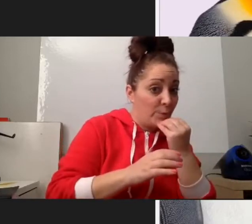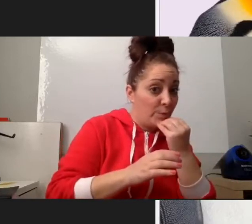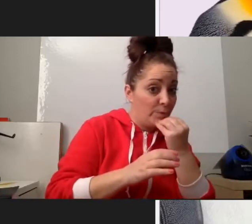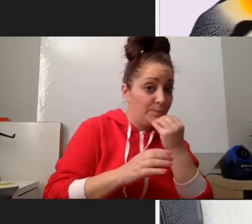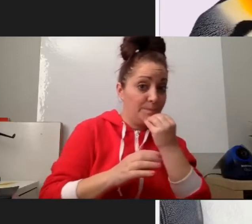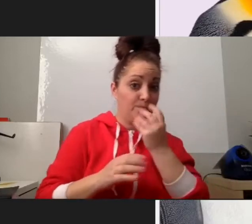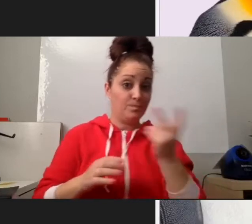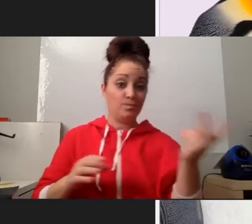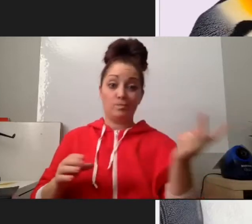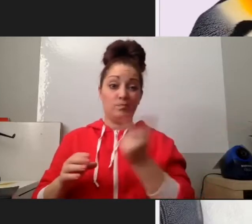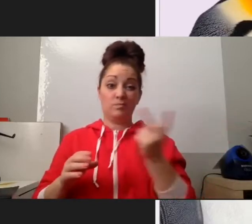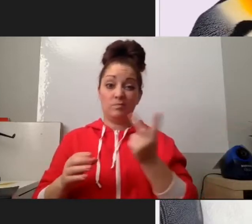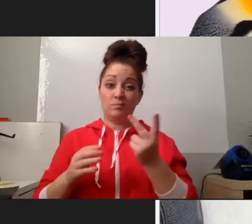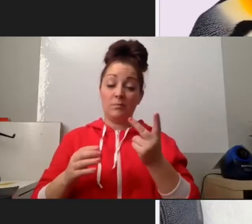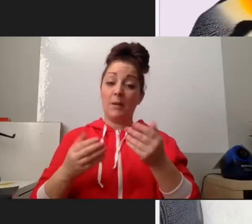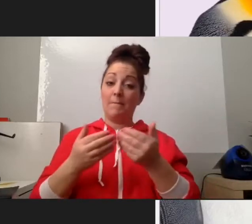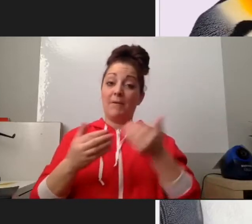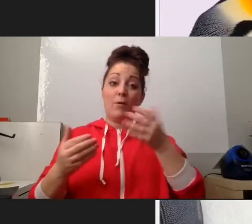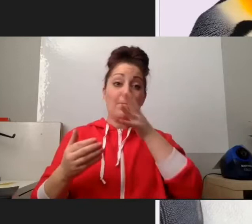food.